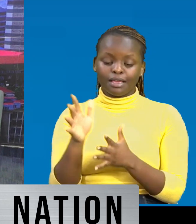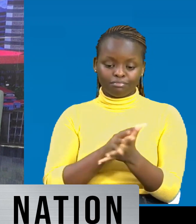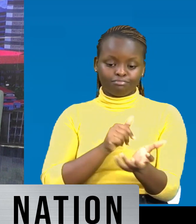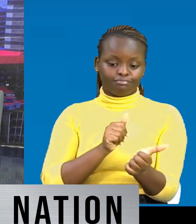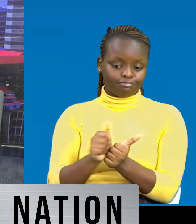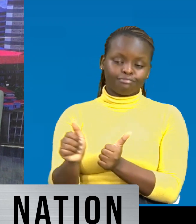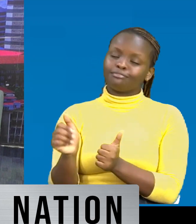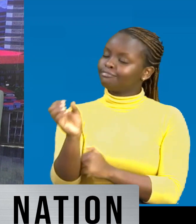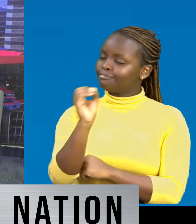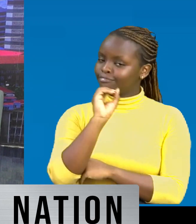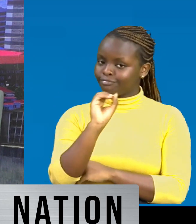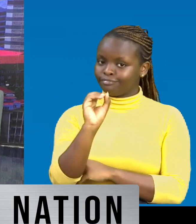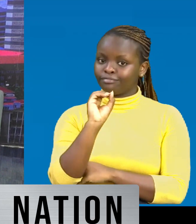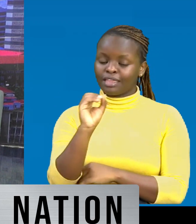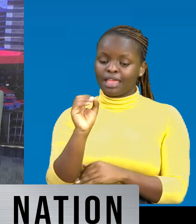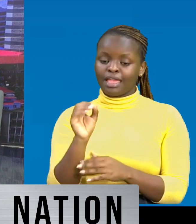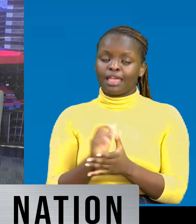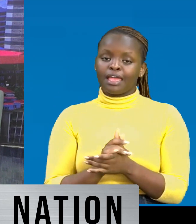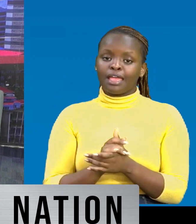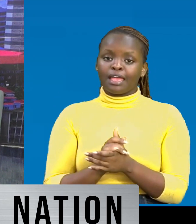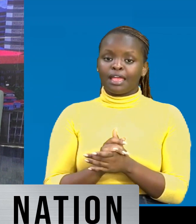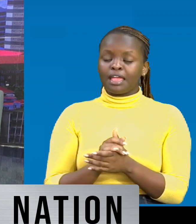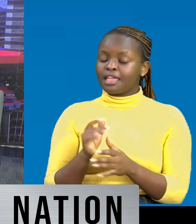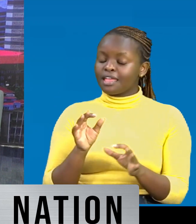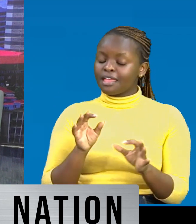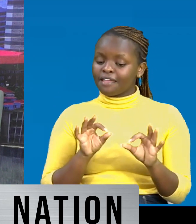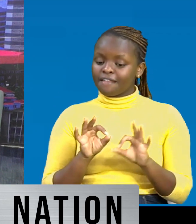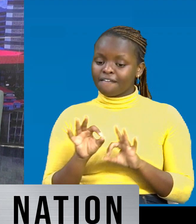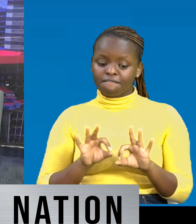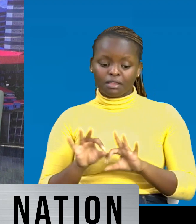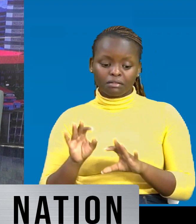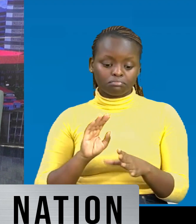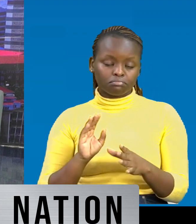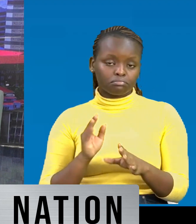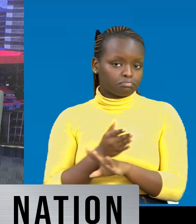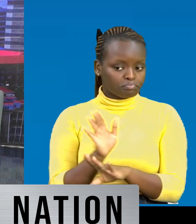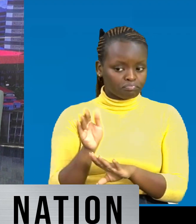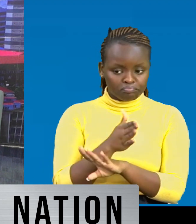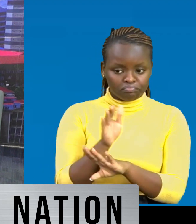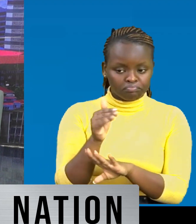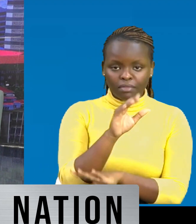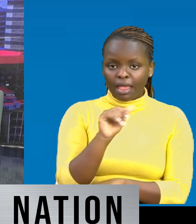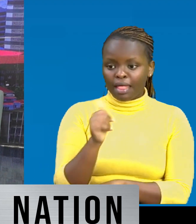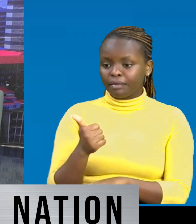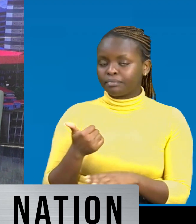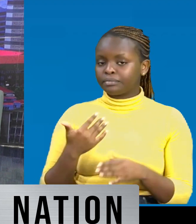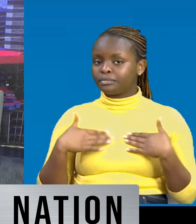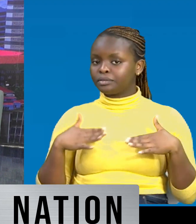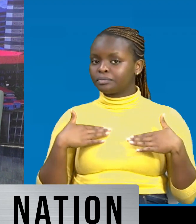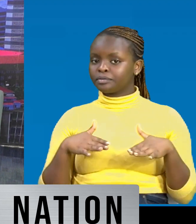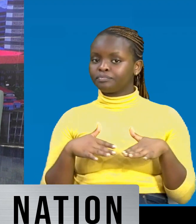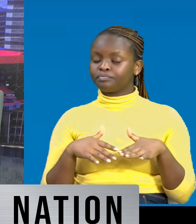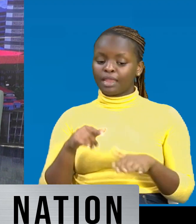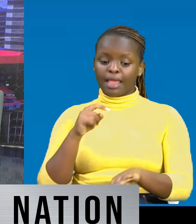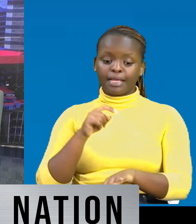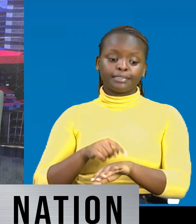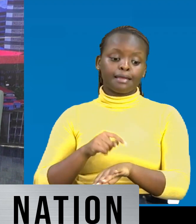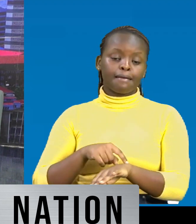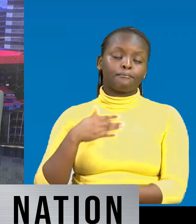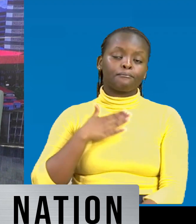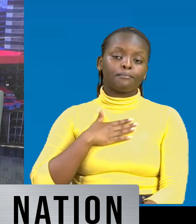trampled upon, even if they were conned, Jonah, even if somebody used other means. It is now time for us to